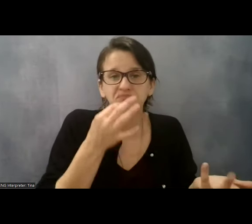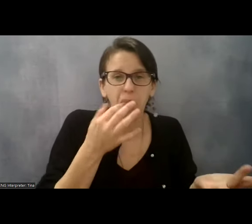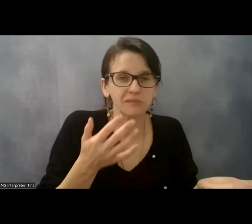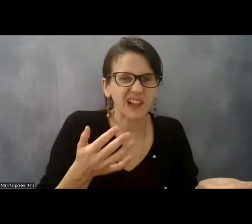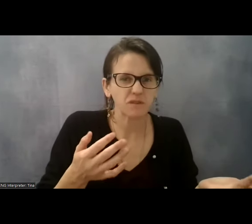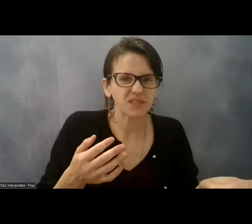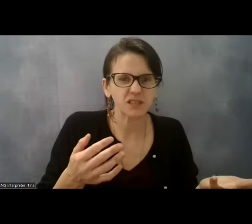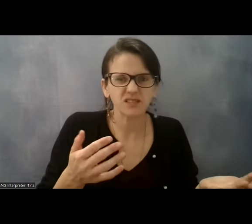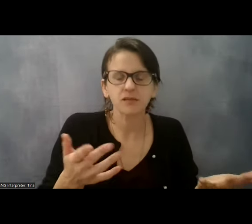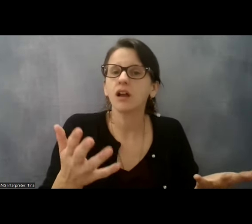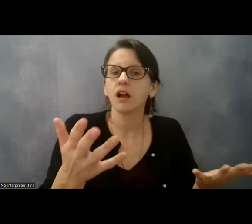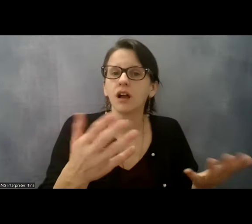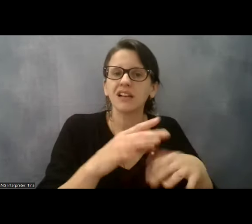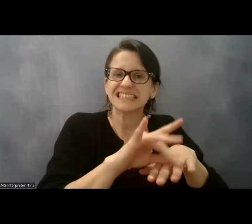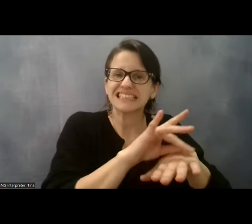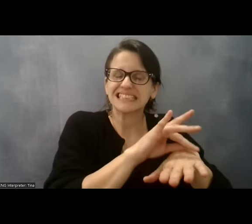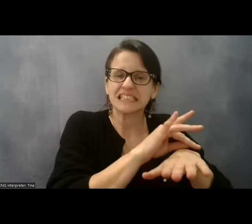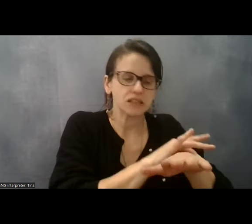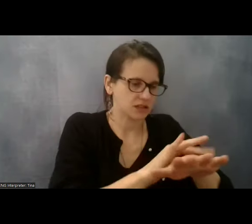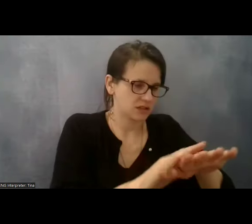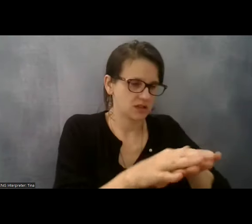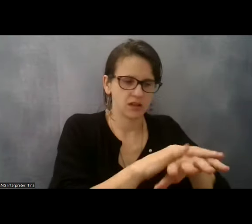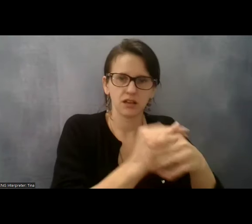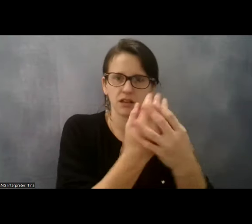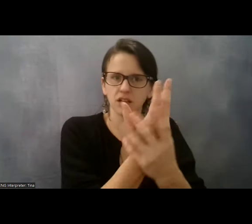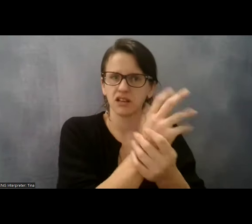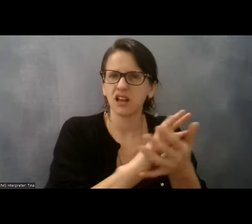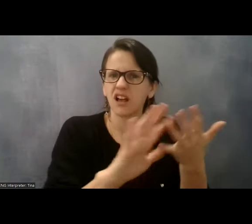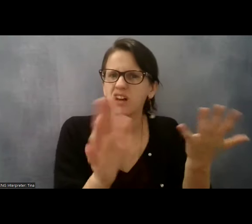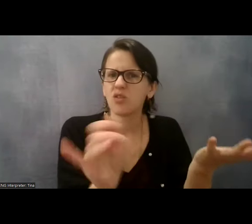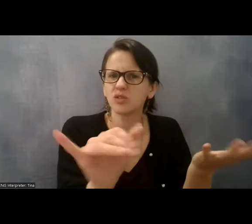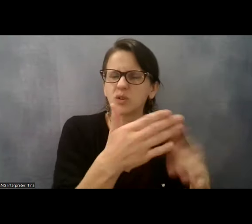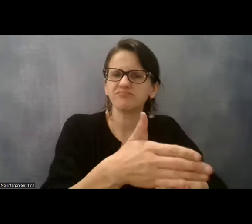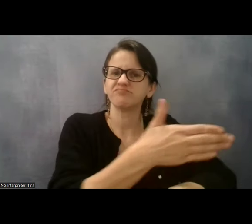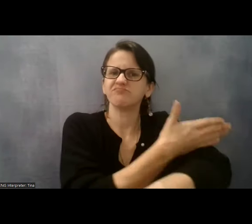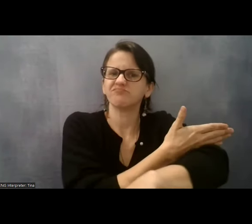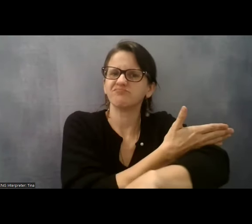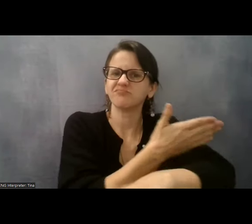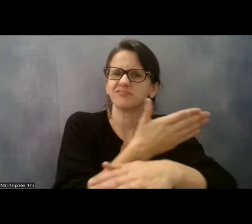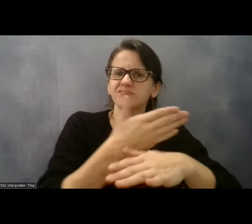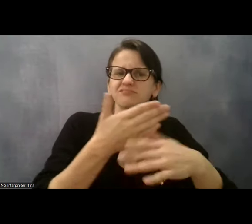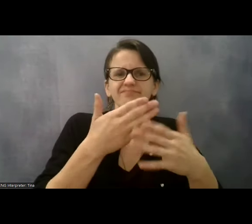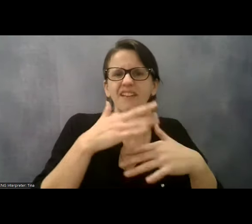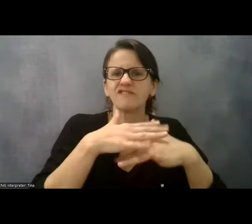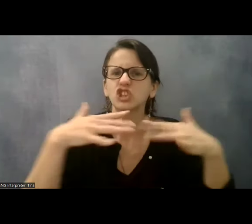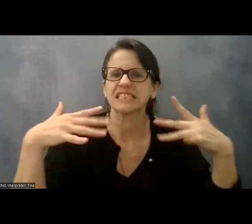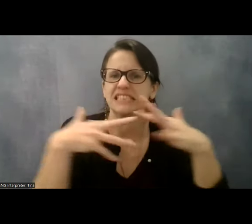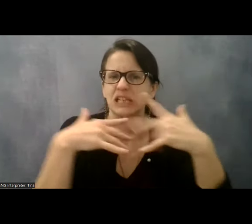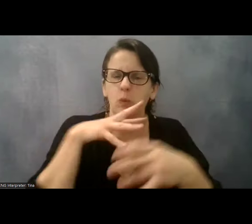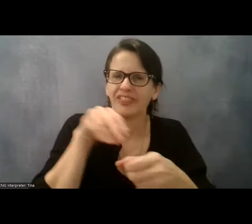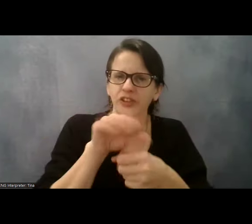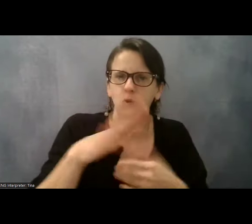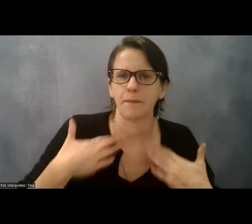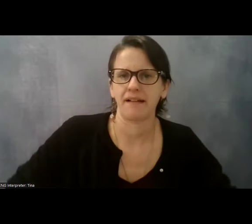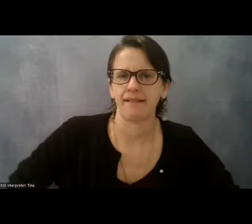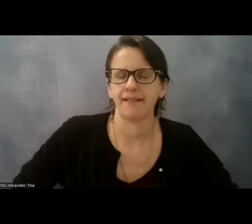the microbial diversity in your body. And that's super, super healthy. Okay, lots more people sharing what they love about gardening. Thank you all so